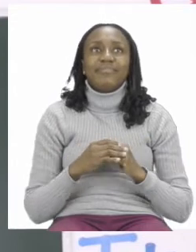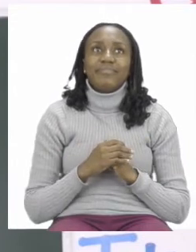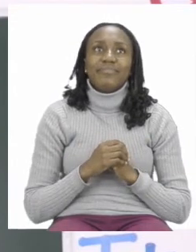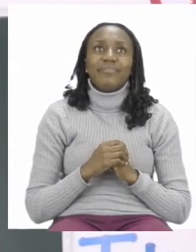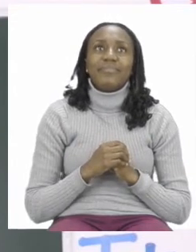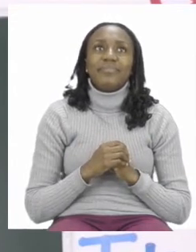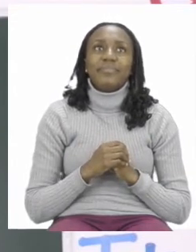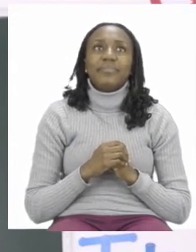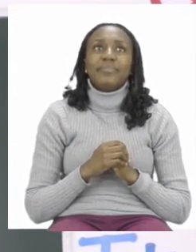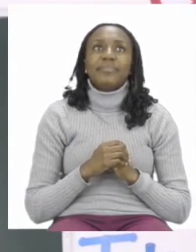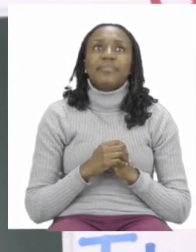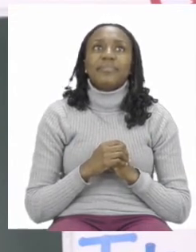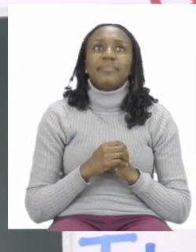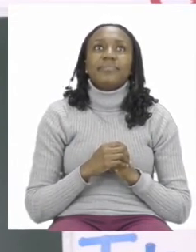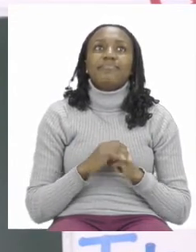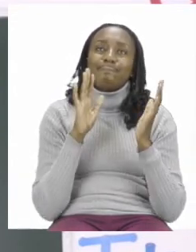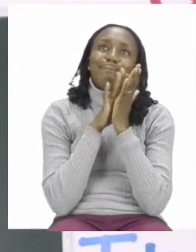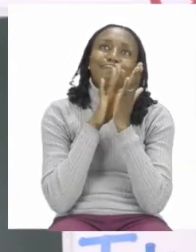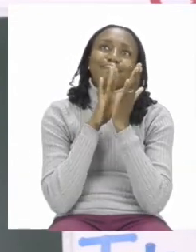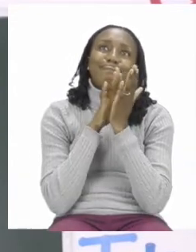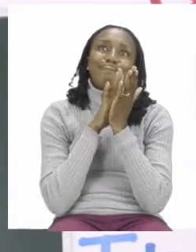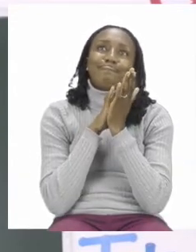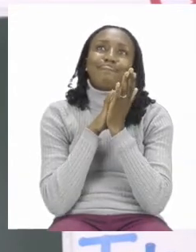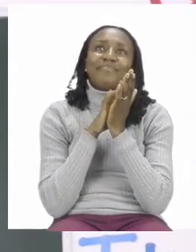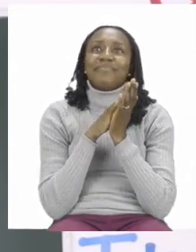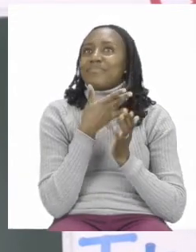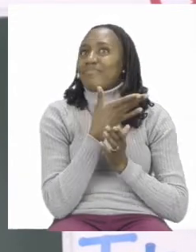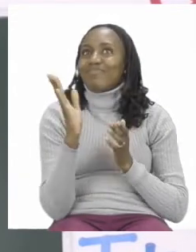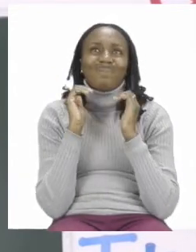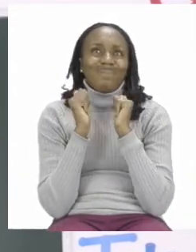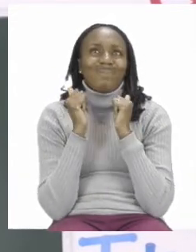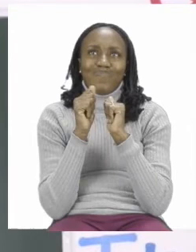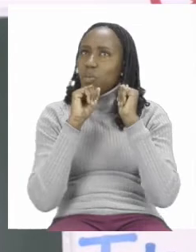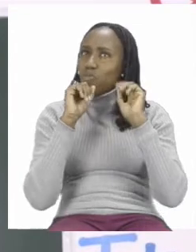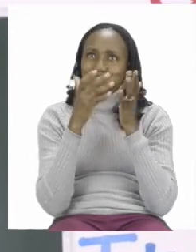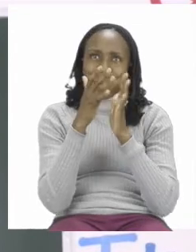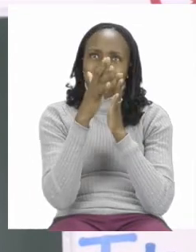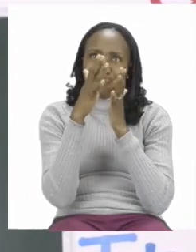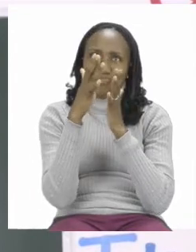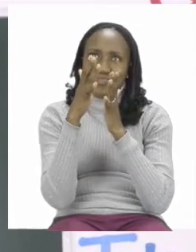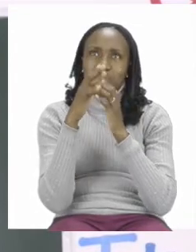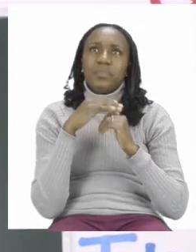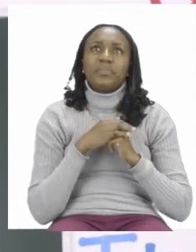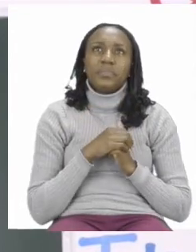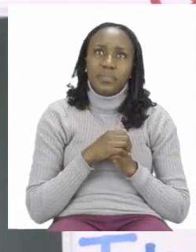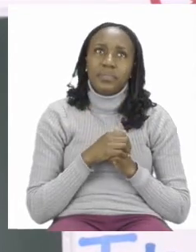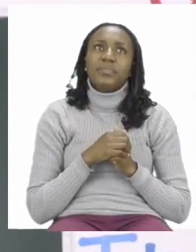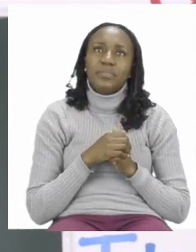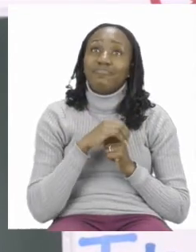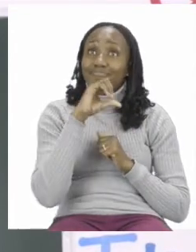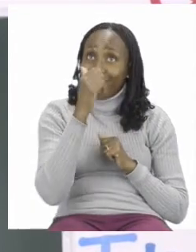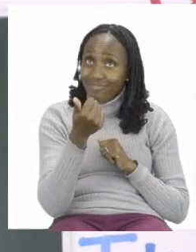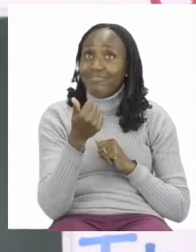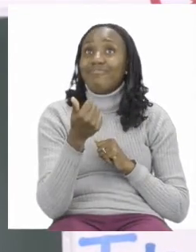E-I-E-I-O. Well done, everyone. Good job. So the rest of the animals